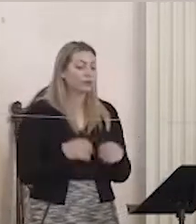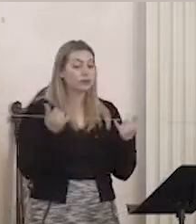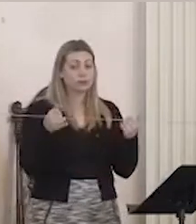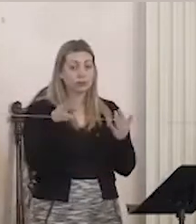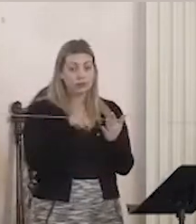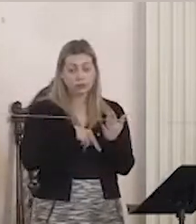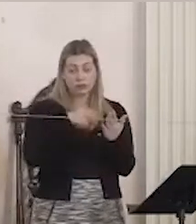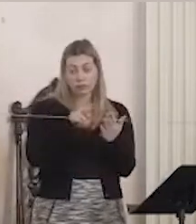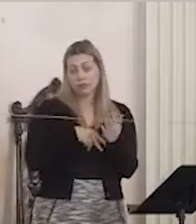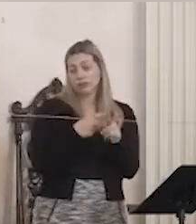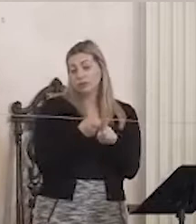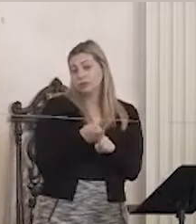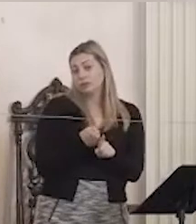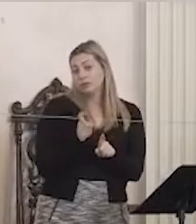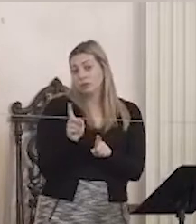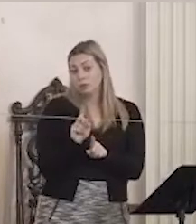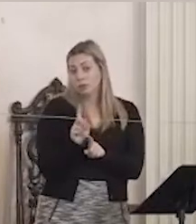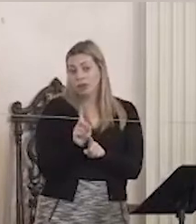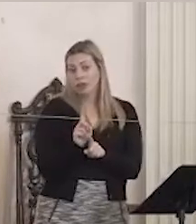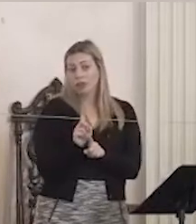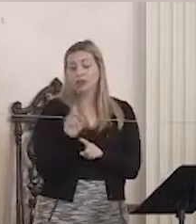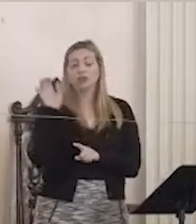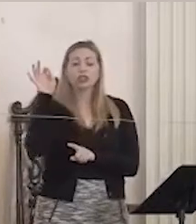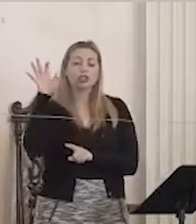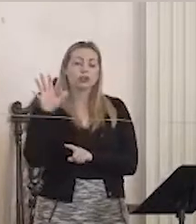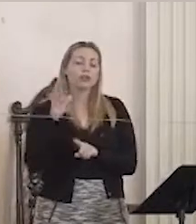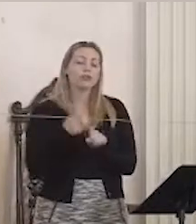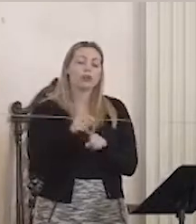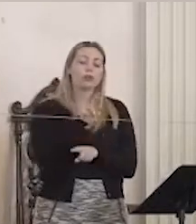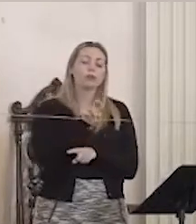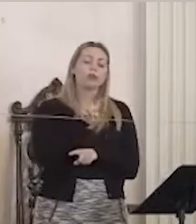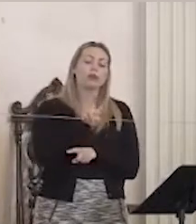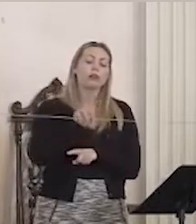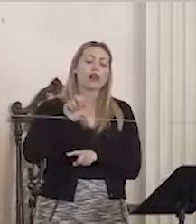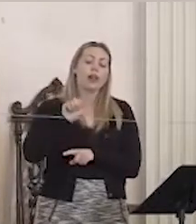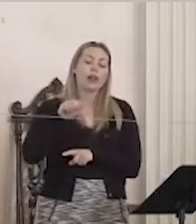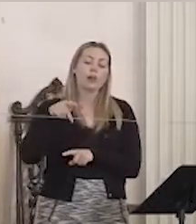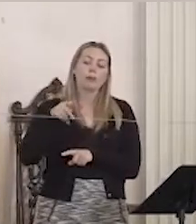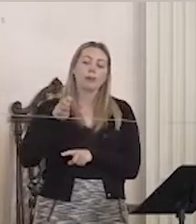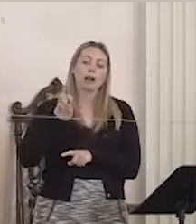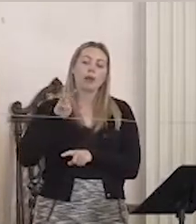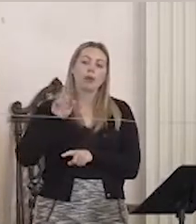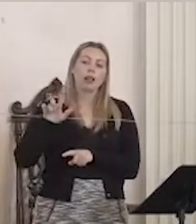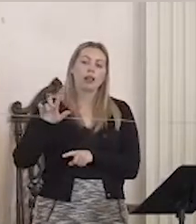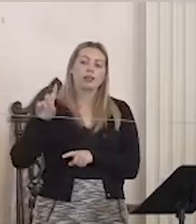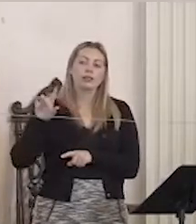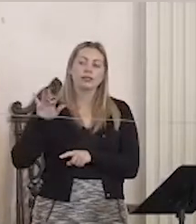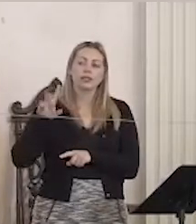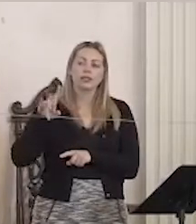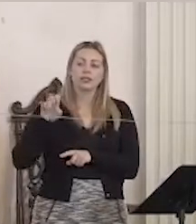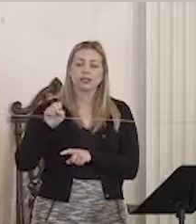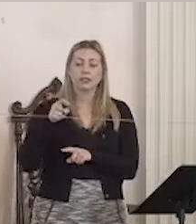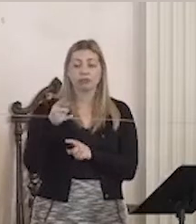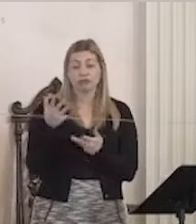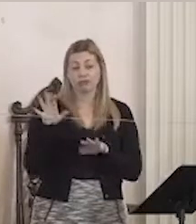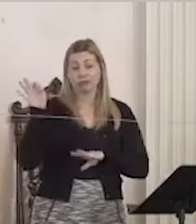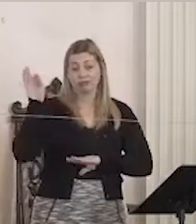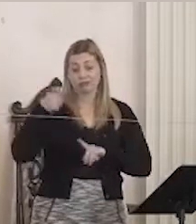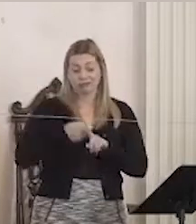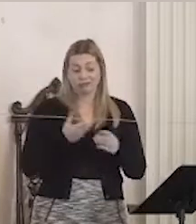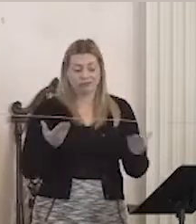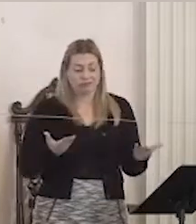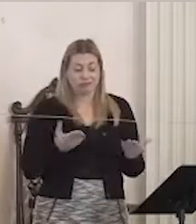Today's reading comes from a sermon by Reverend A. Powell Davies, preached from this pulpit